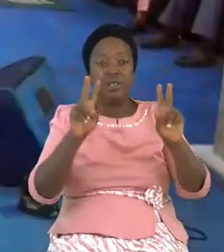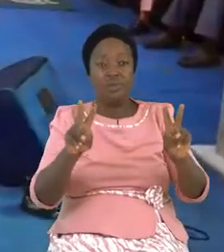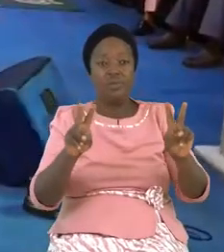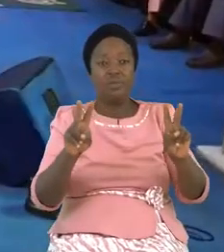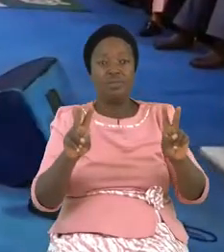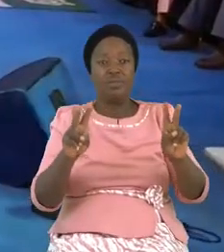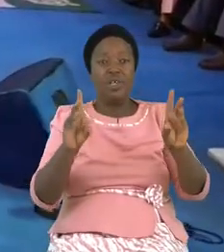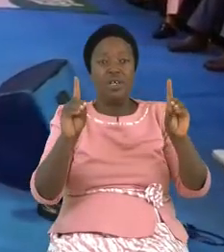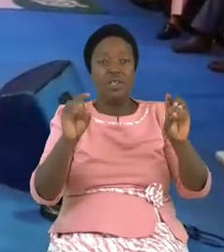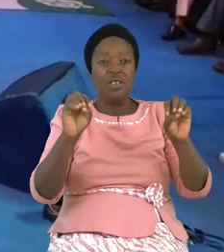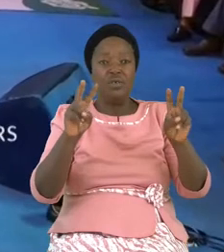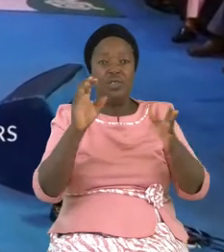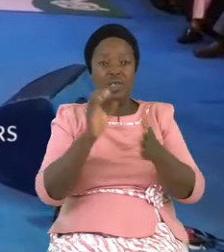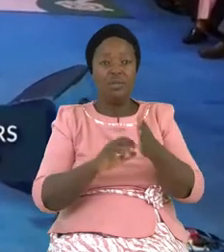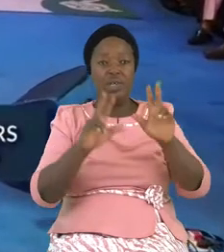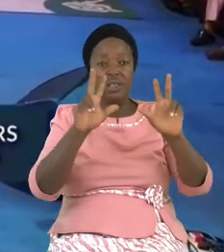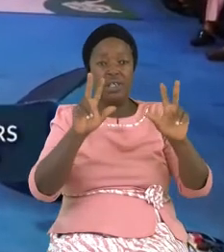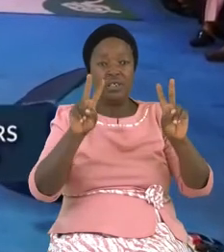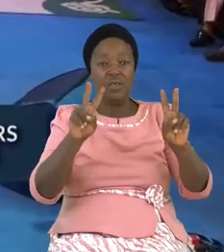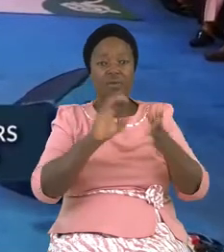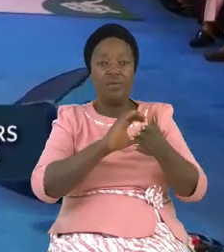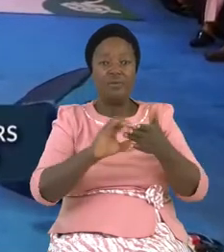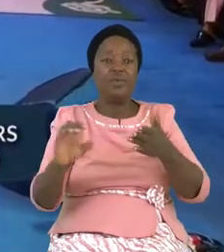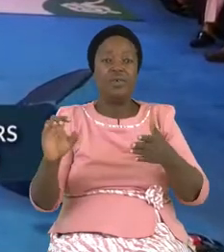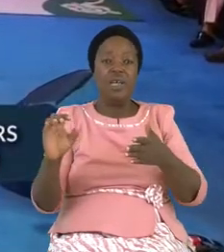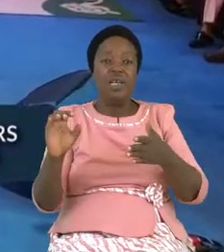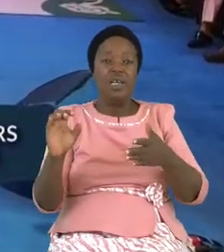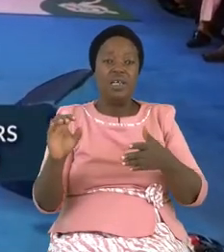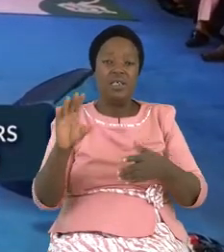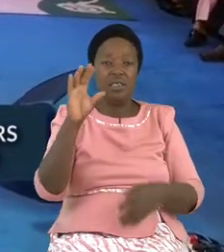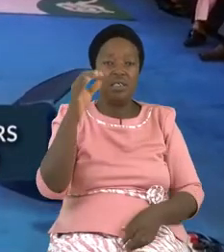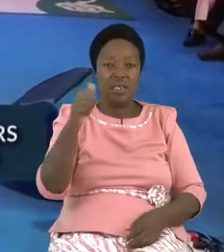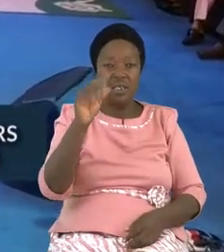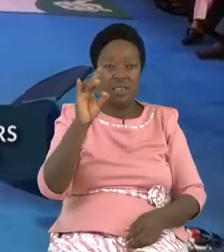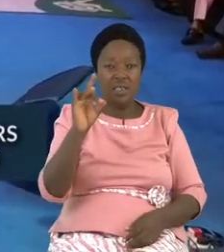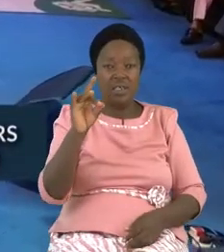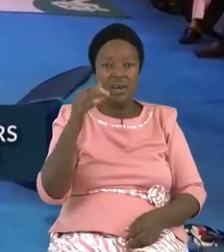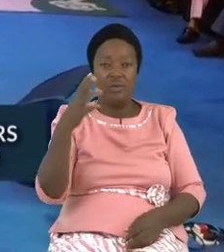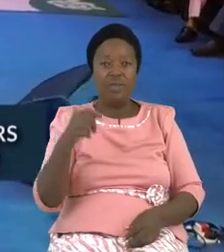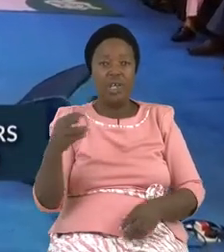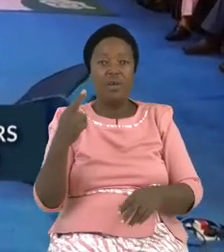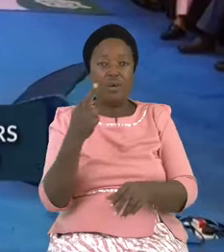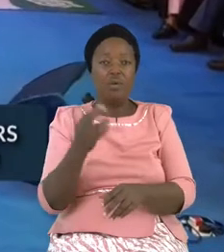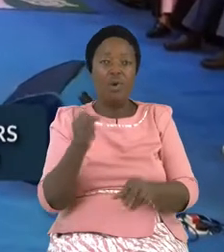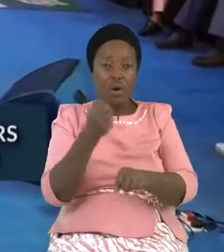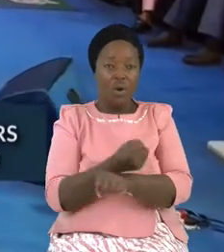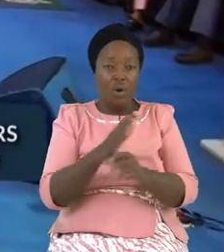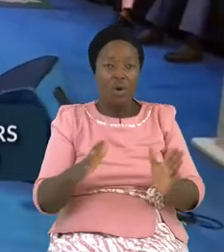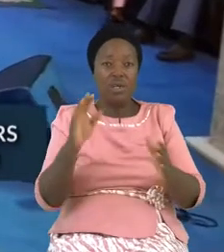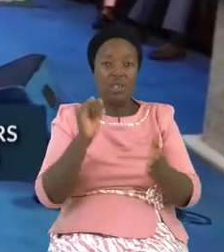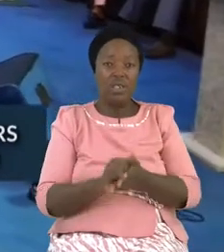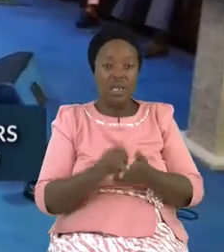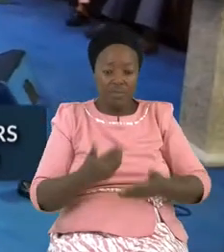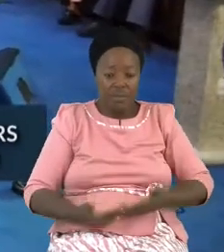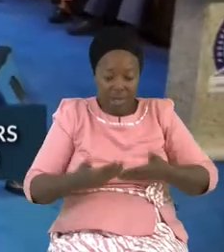Deuteronomy chapter 32, verse 18. Of the rock that begat them, of the rock that begat